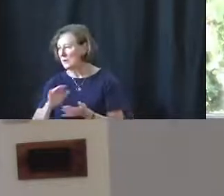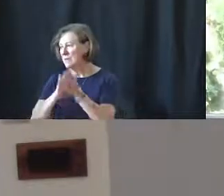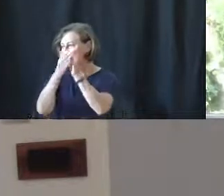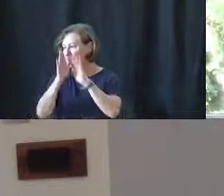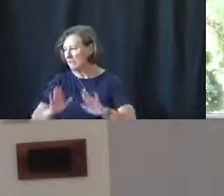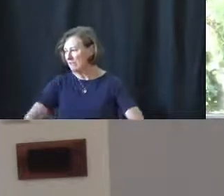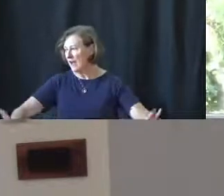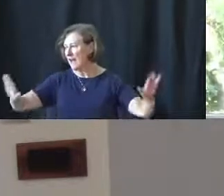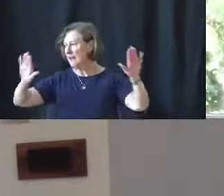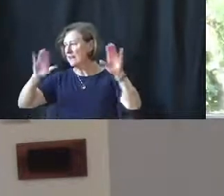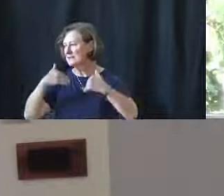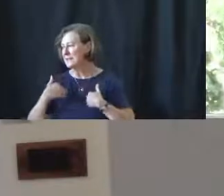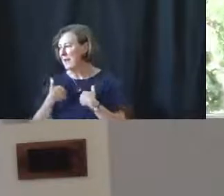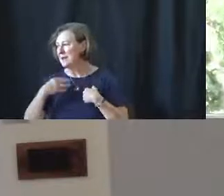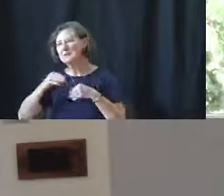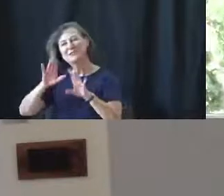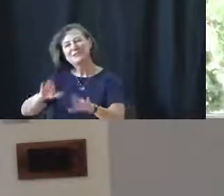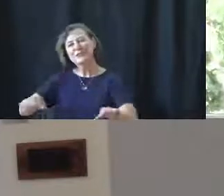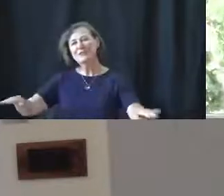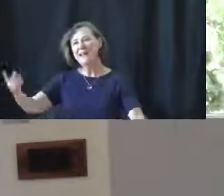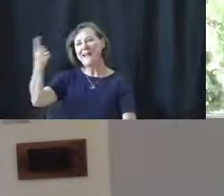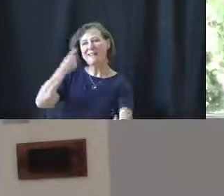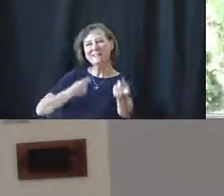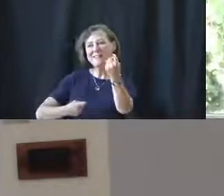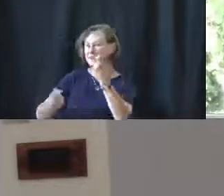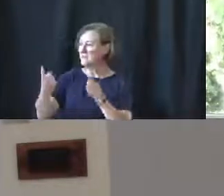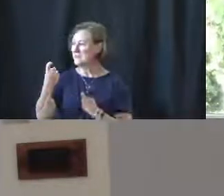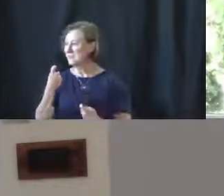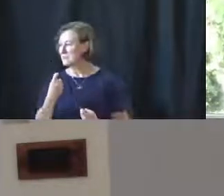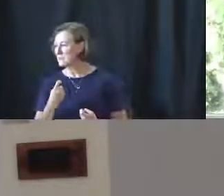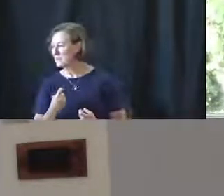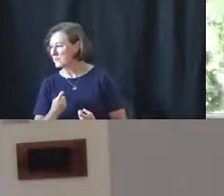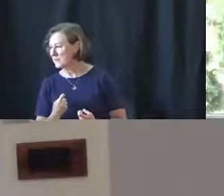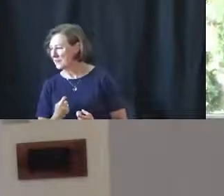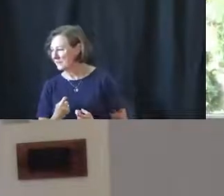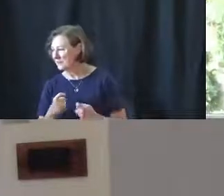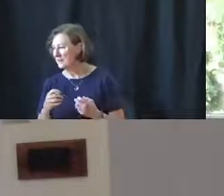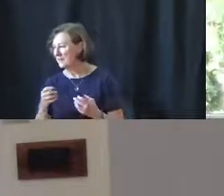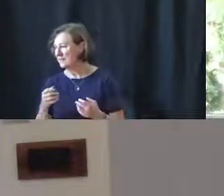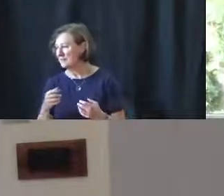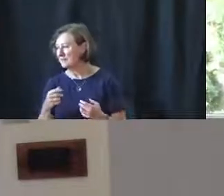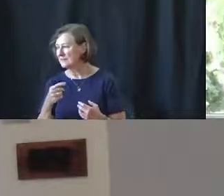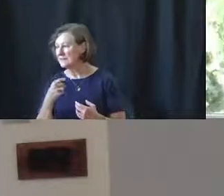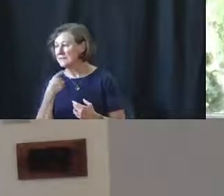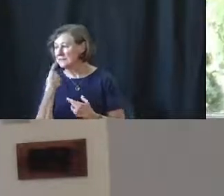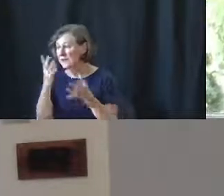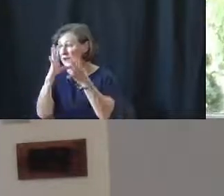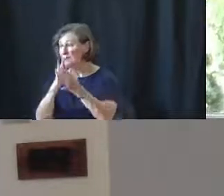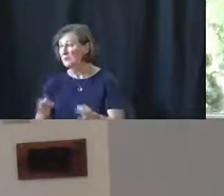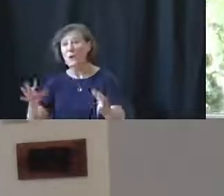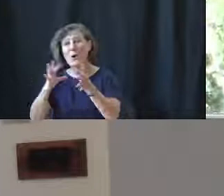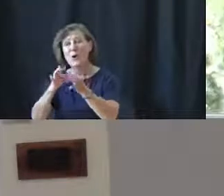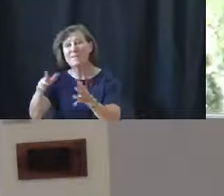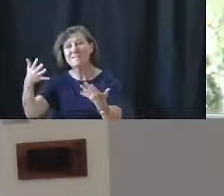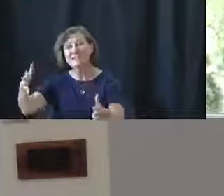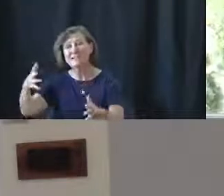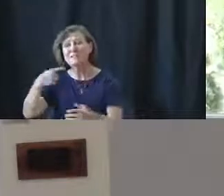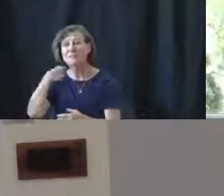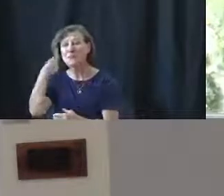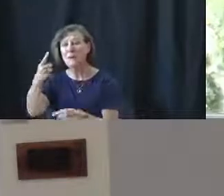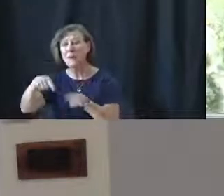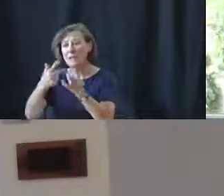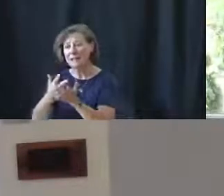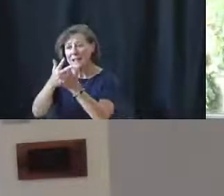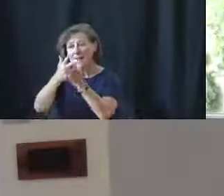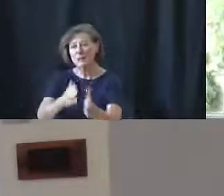valleys, animals and children asking me, tell the story that you told